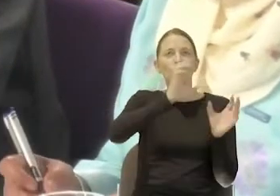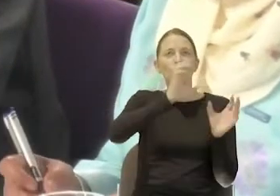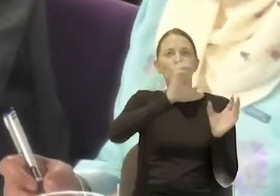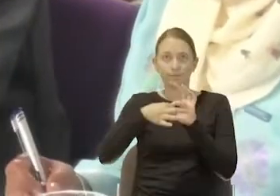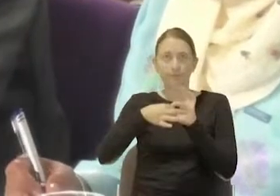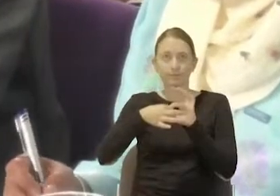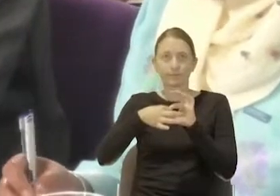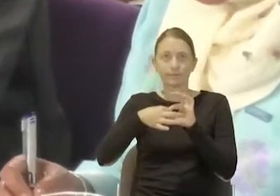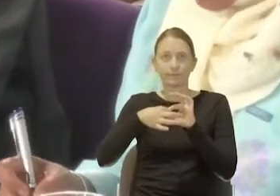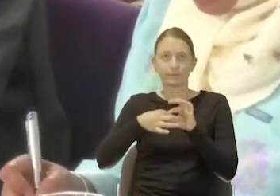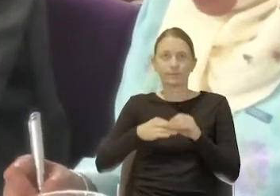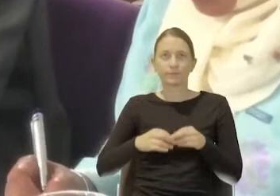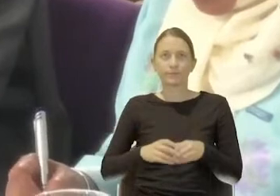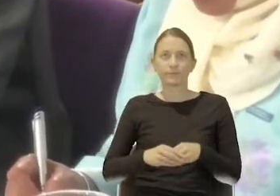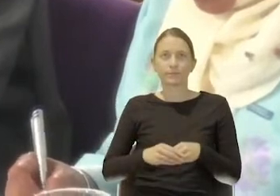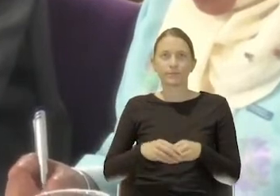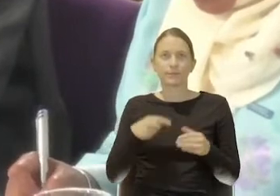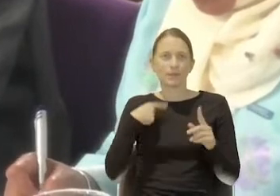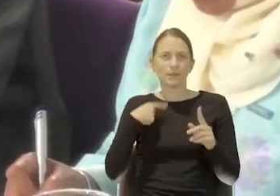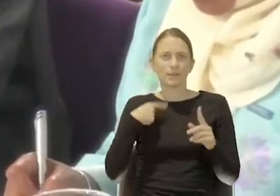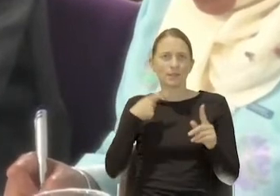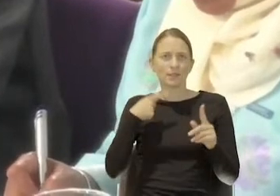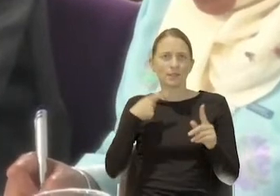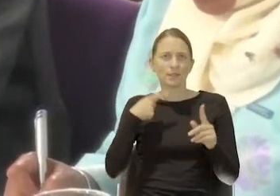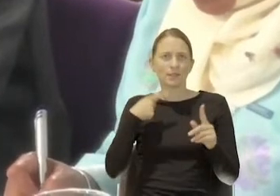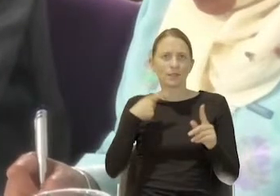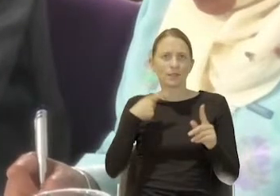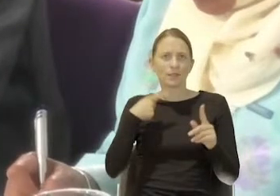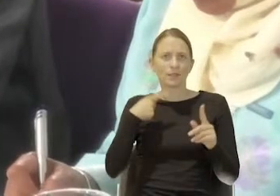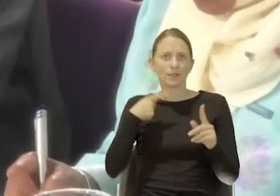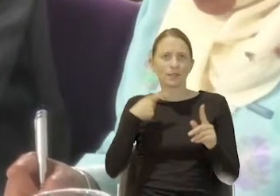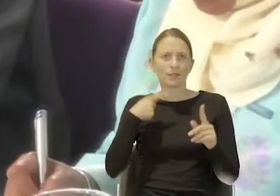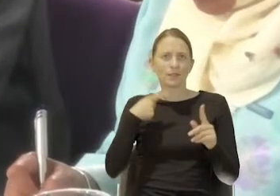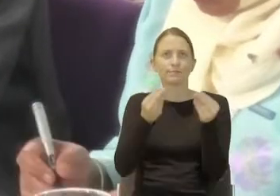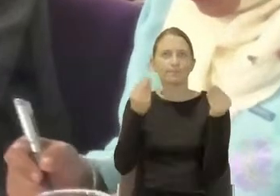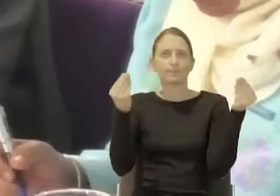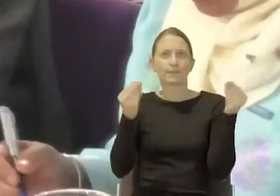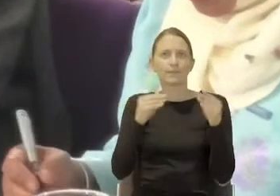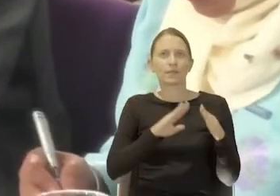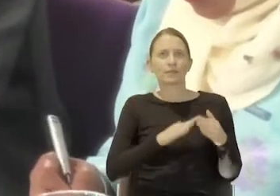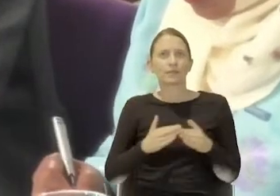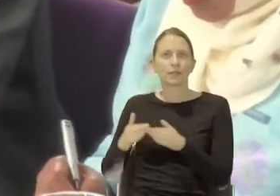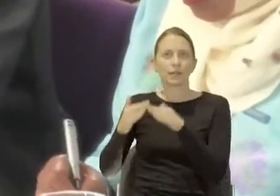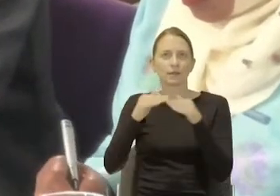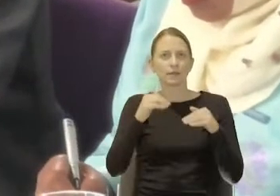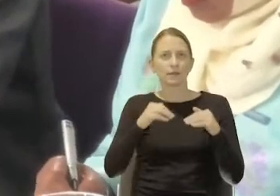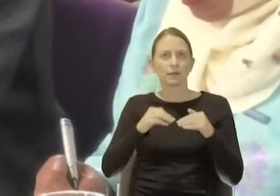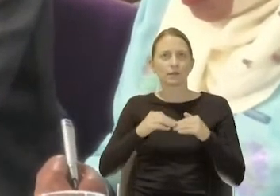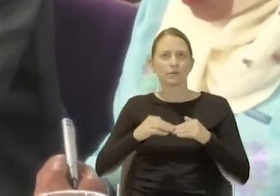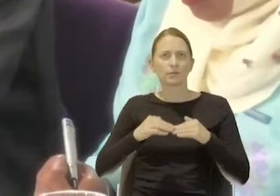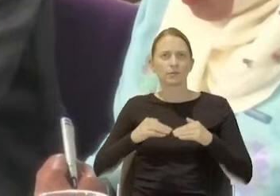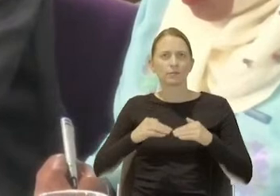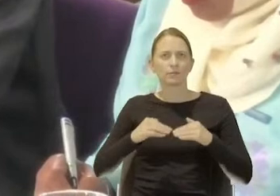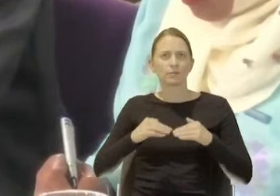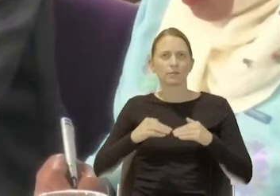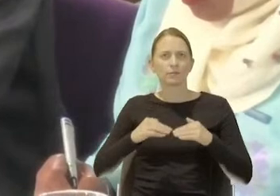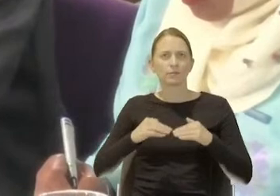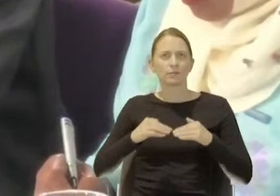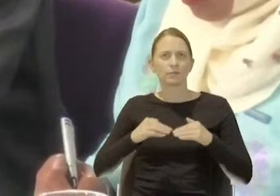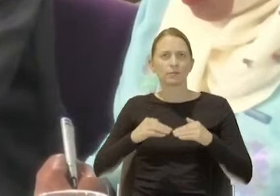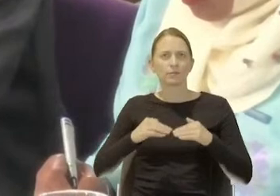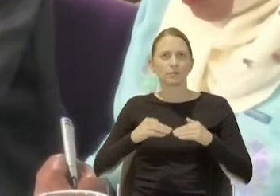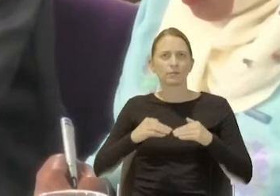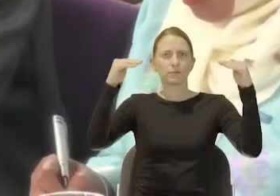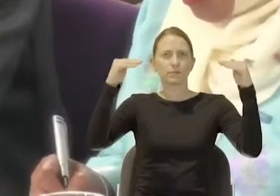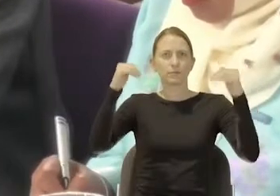importance of the new urban agenda. This work began in February. Of course, there was much more going on before